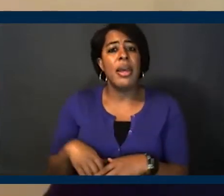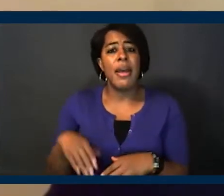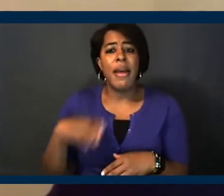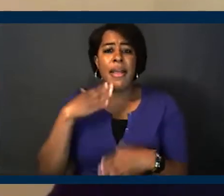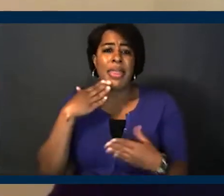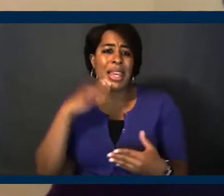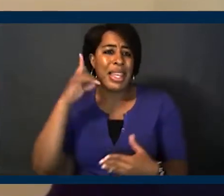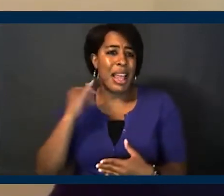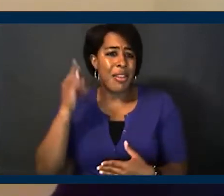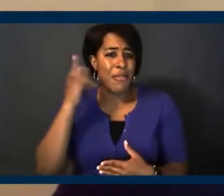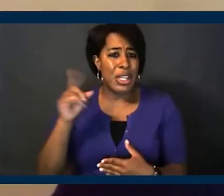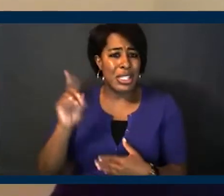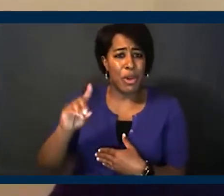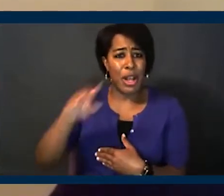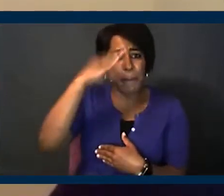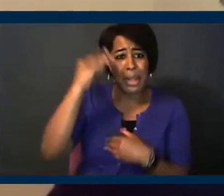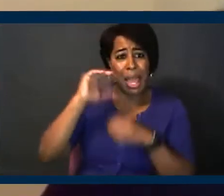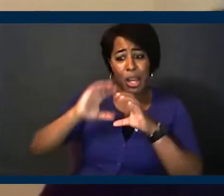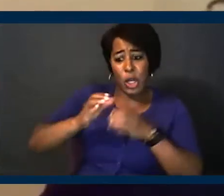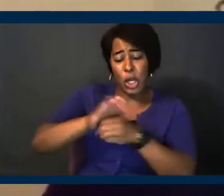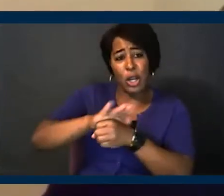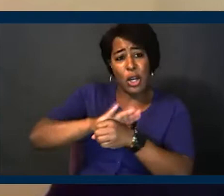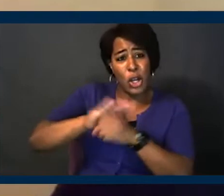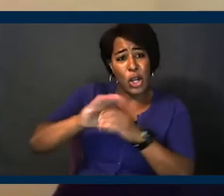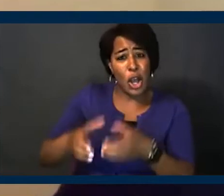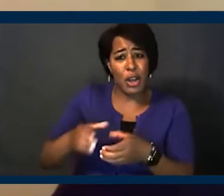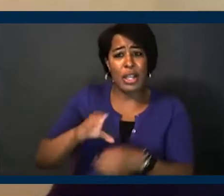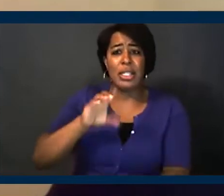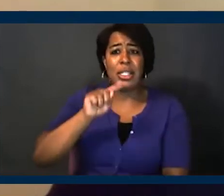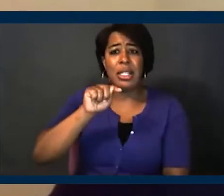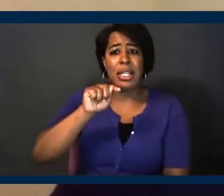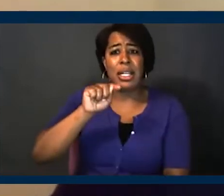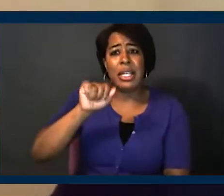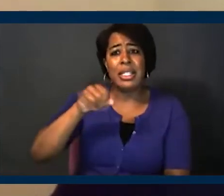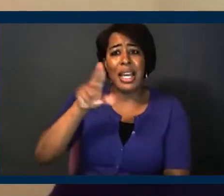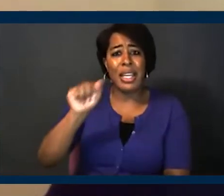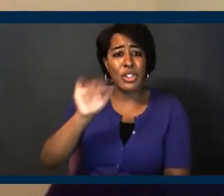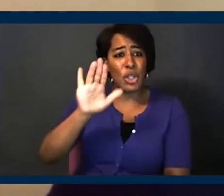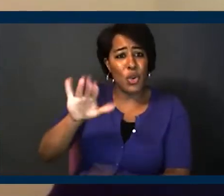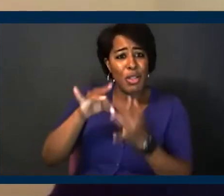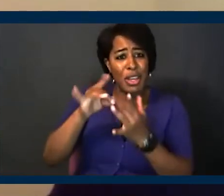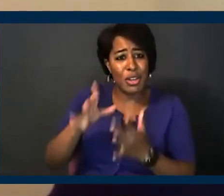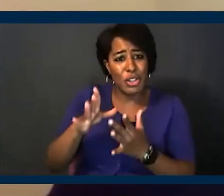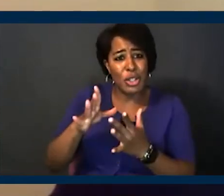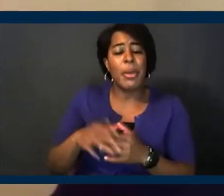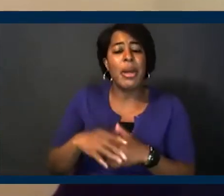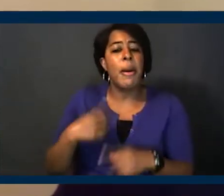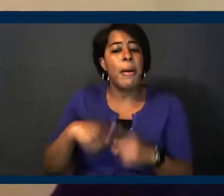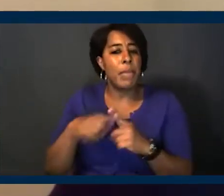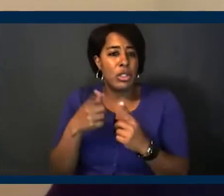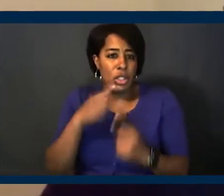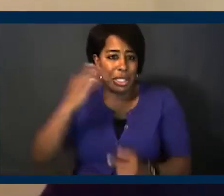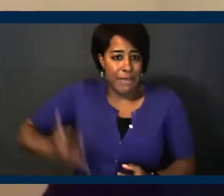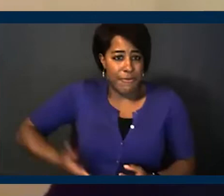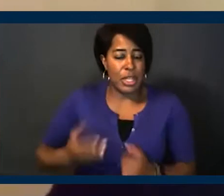Caucus, Taisha, and your leadership, and just thank you for this invitation this evening. We definitely have heard and we understand